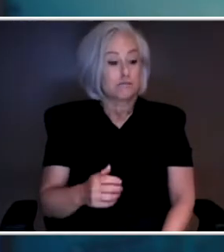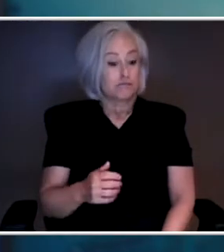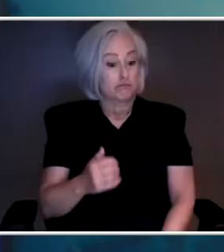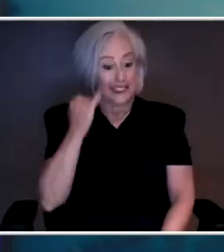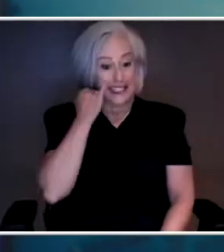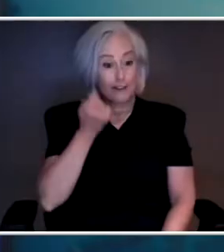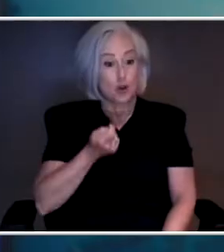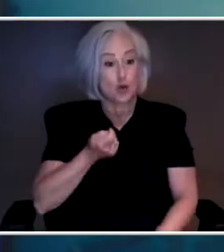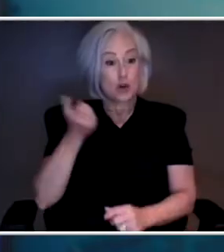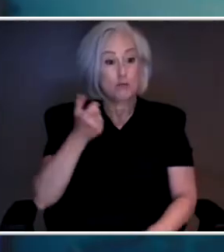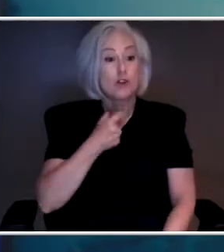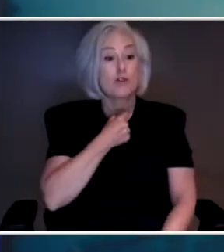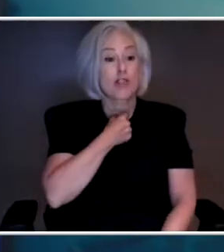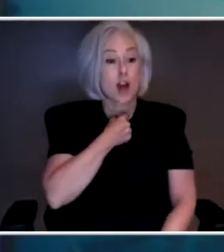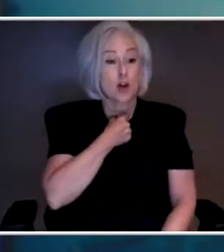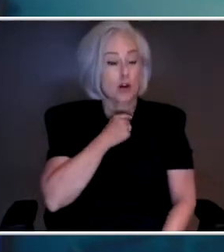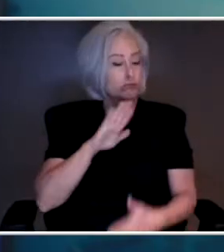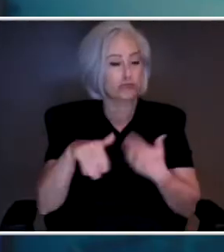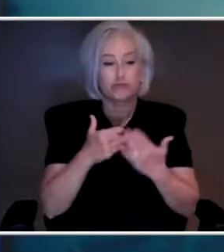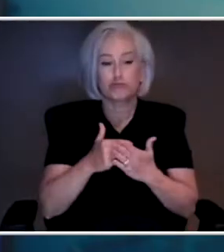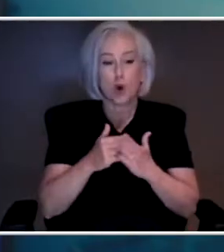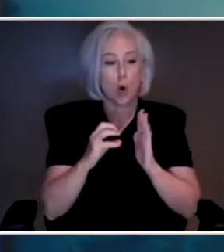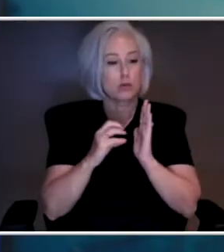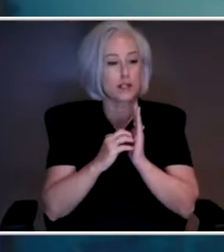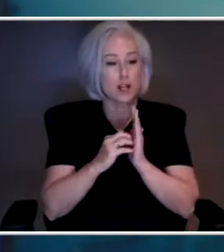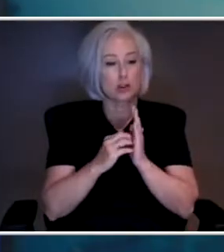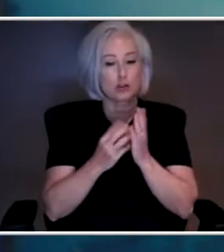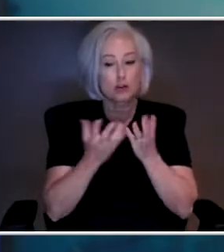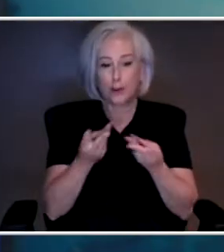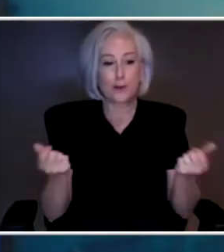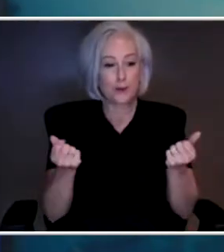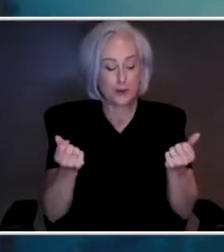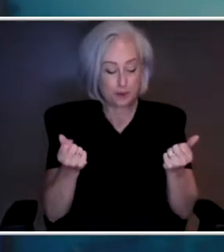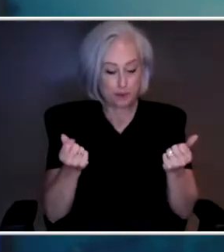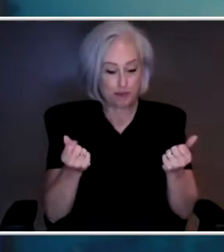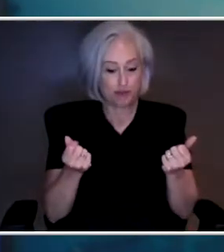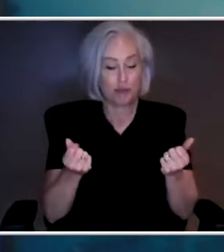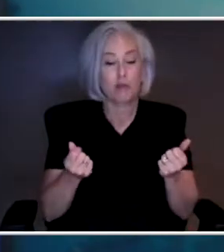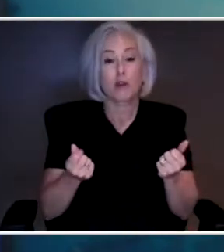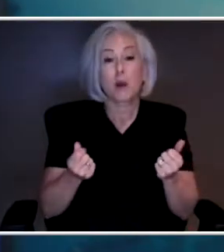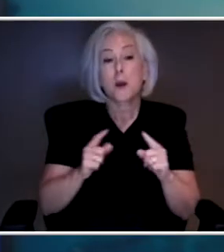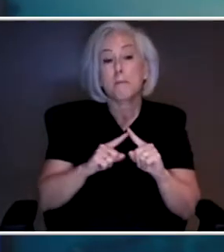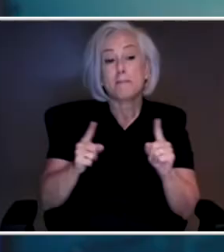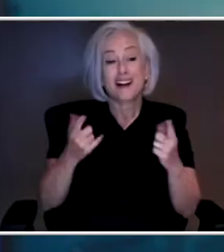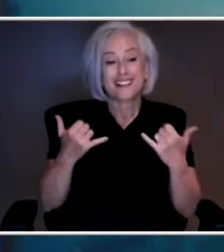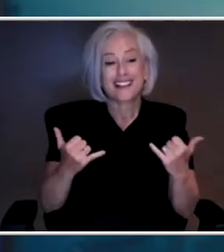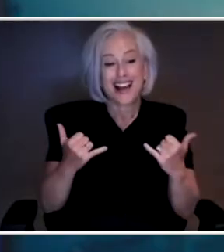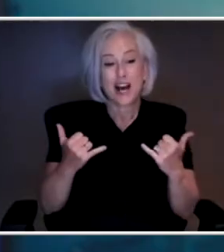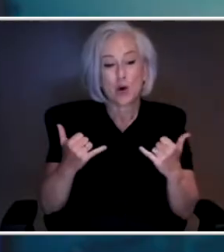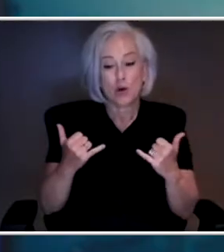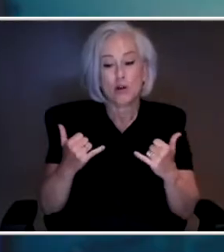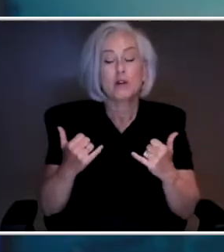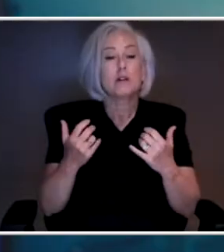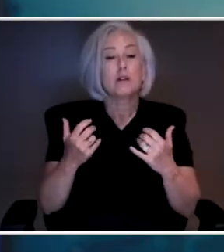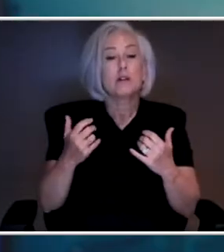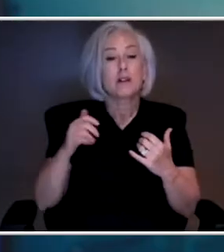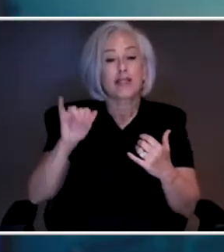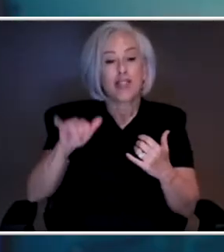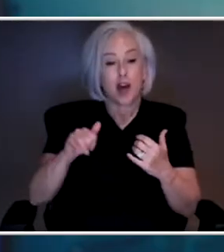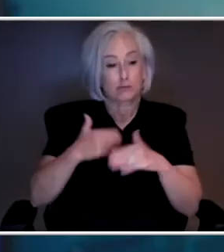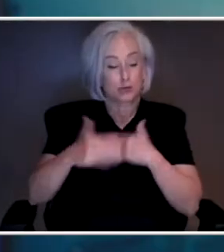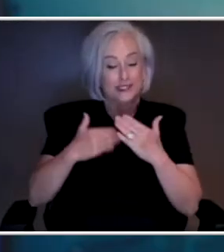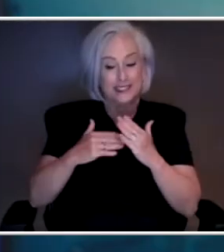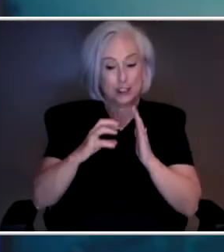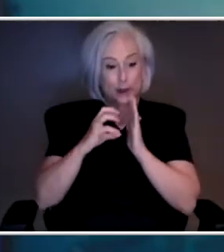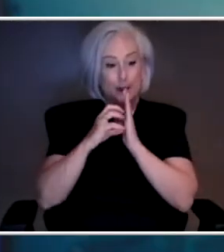thyroid nodule is completely gone. In essence, what we're doing is we're shrinking the nodule, but it'll always be there, but we're shrinking